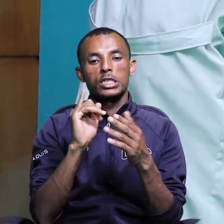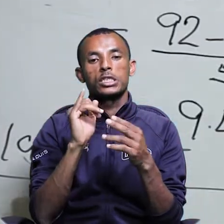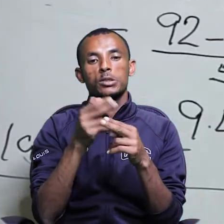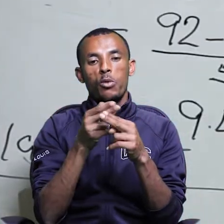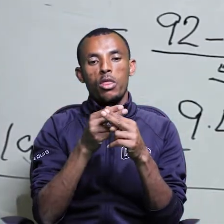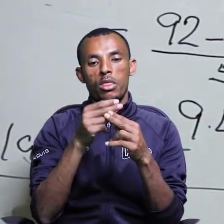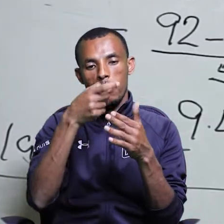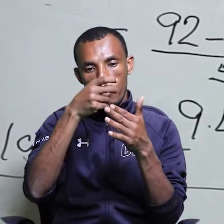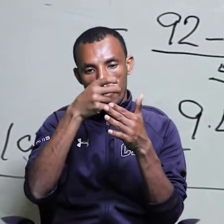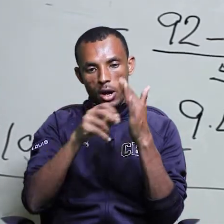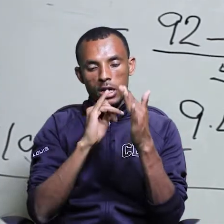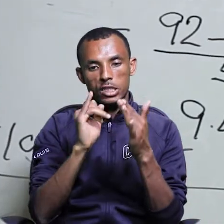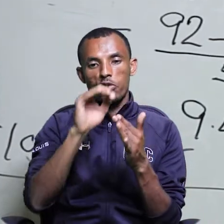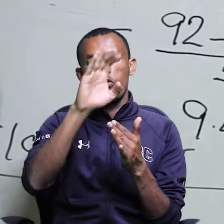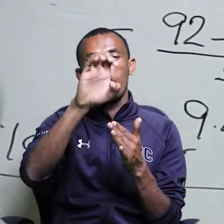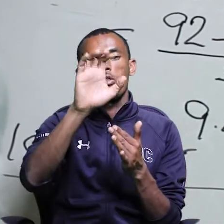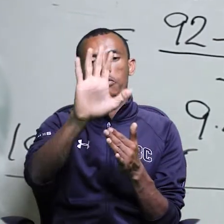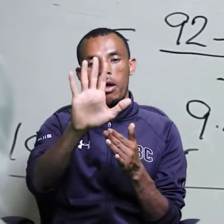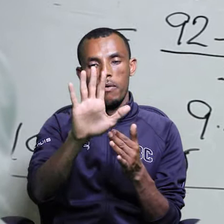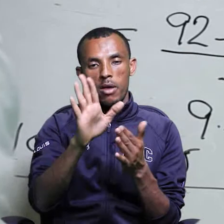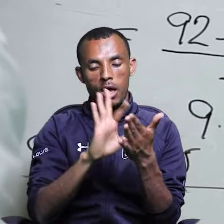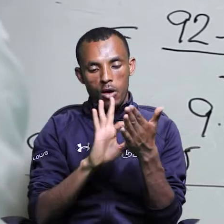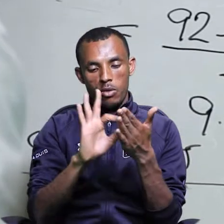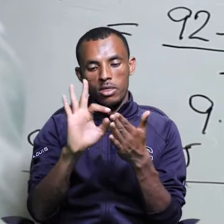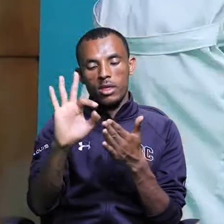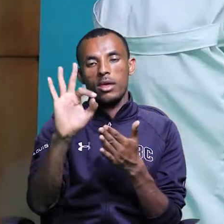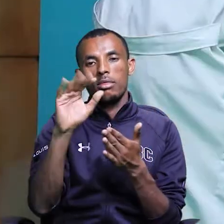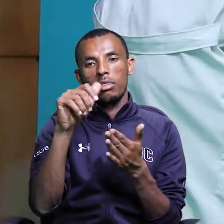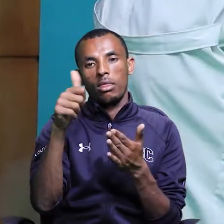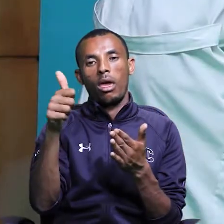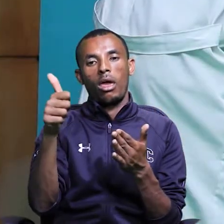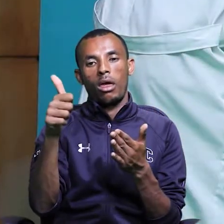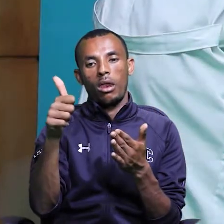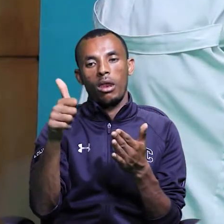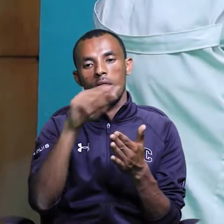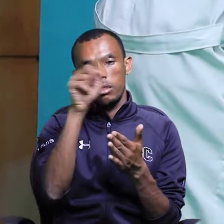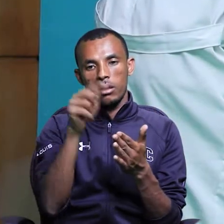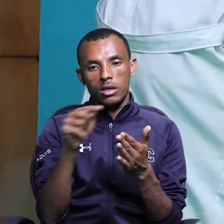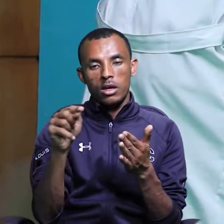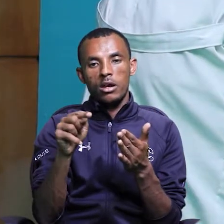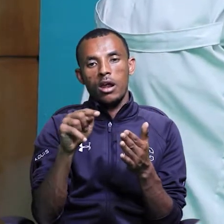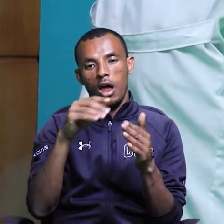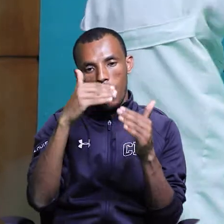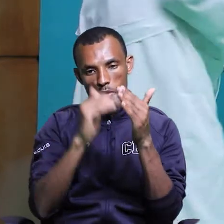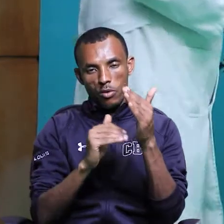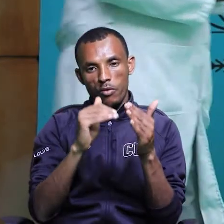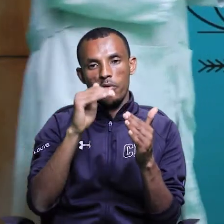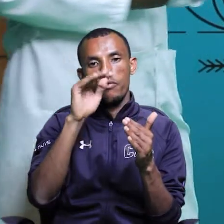45. From 45, count 10 integers. You will have out of 54. It is one